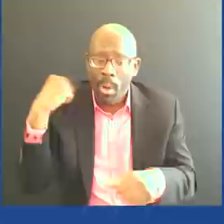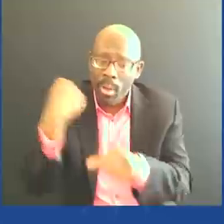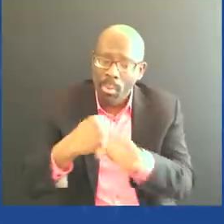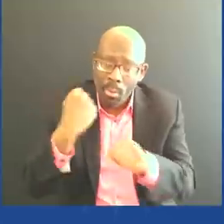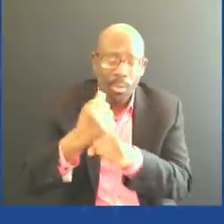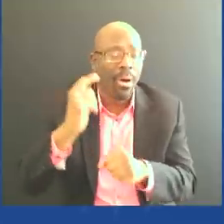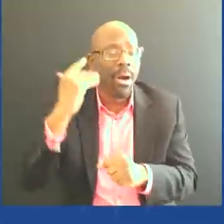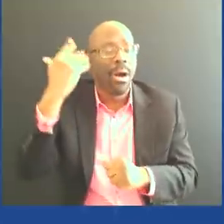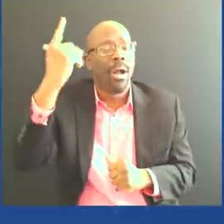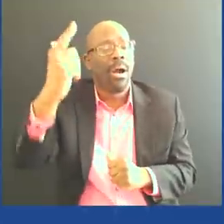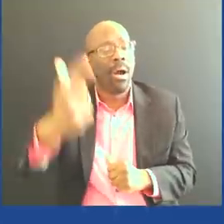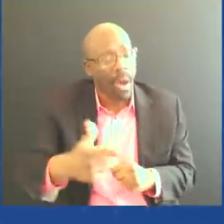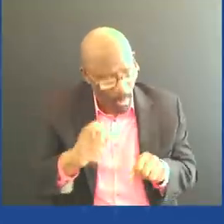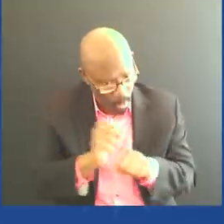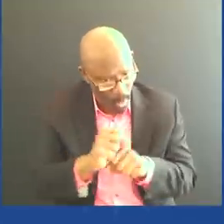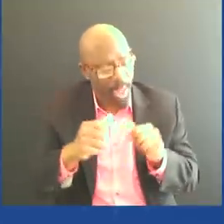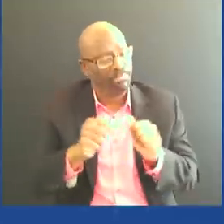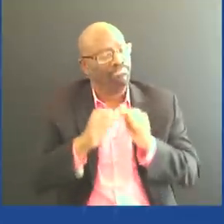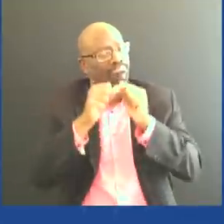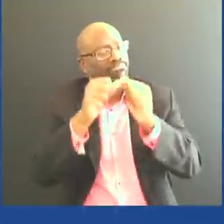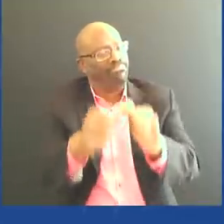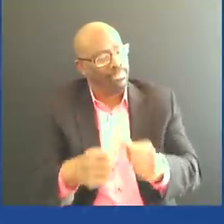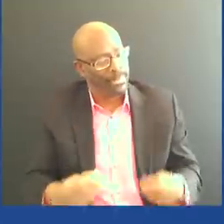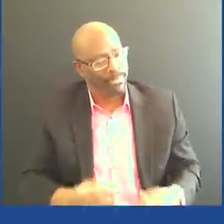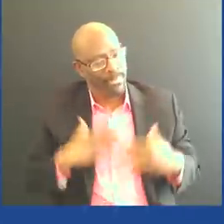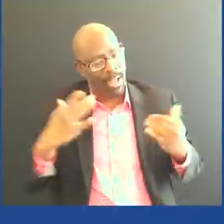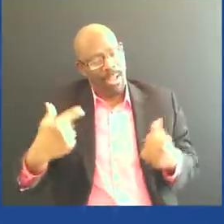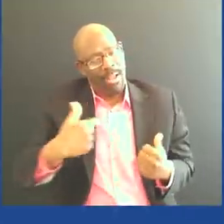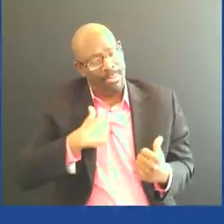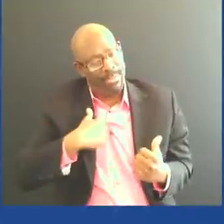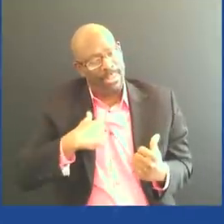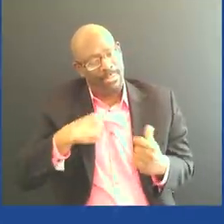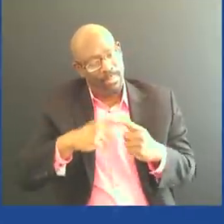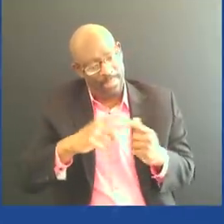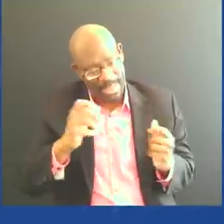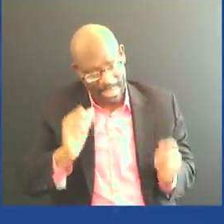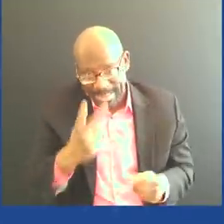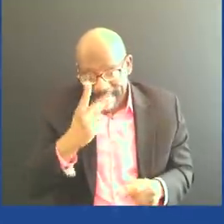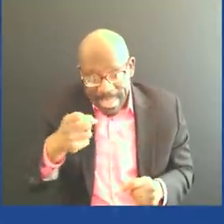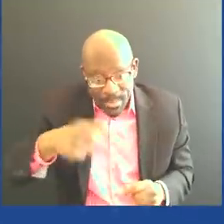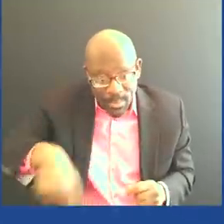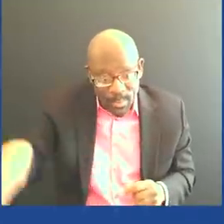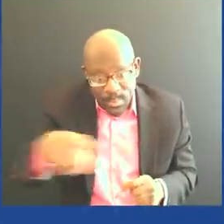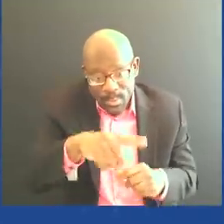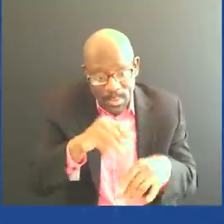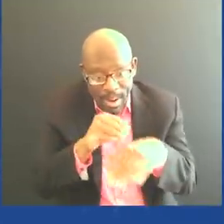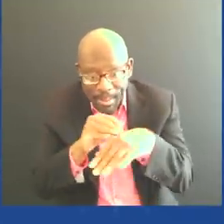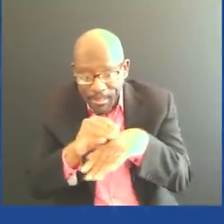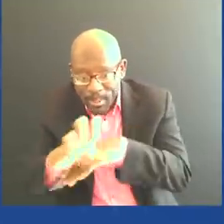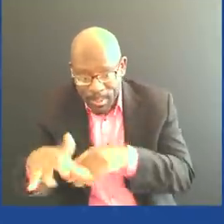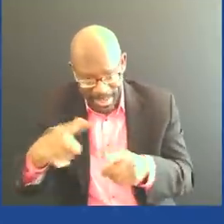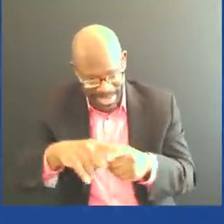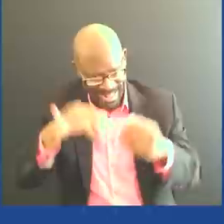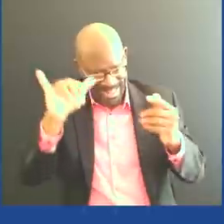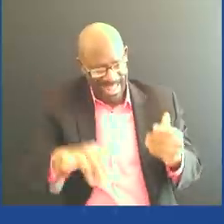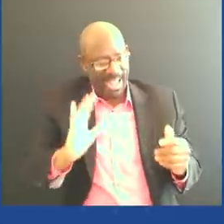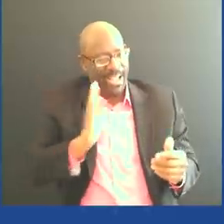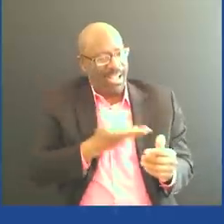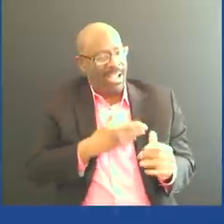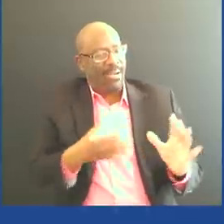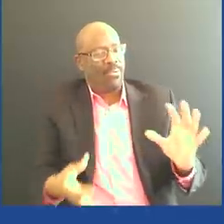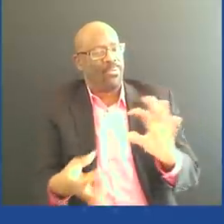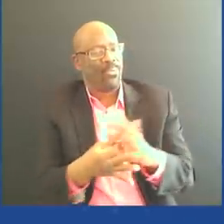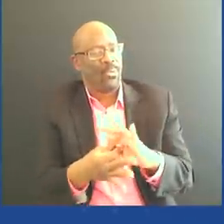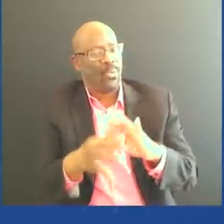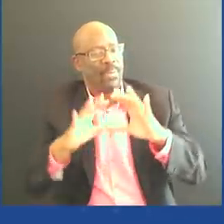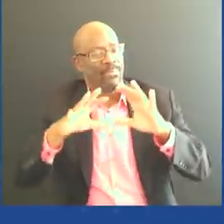to inspire me. And I hope you can see your influence in our Joining Forces initiative. So where